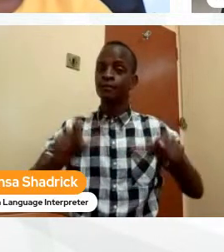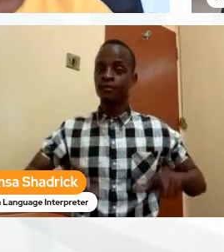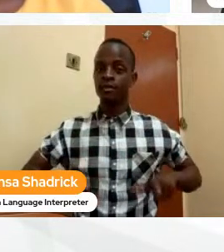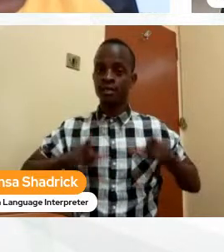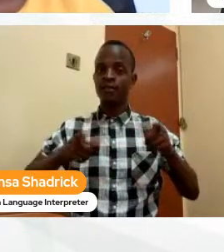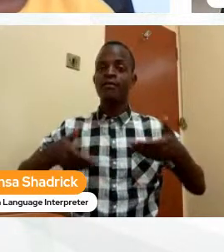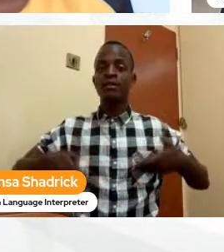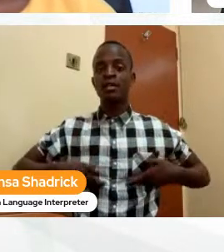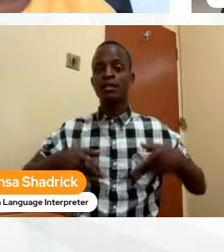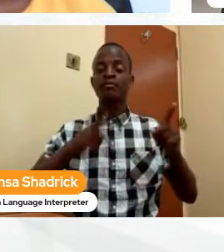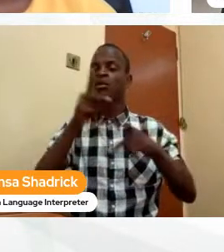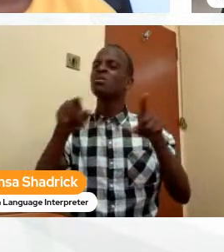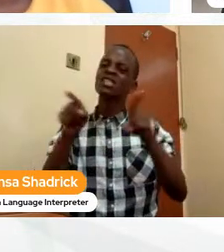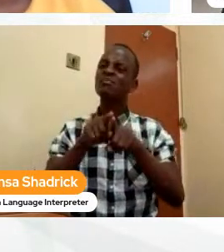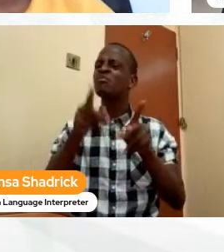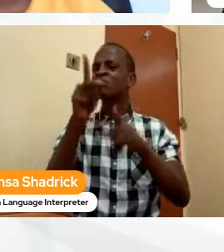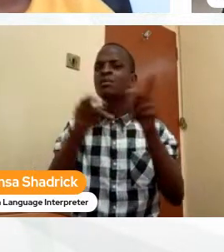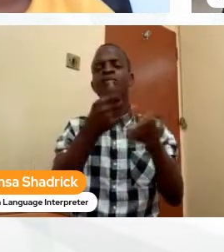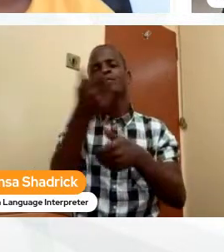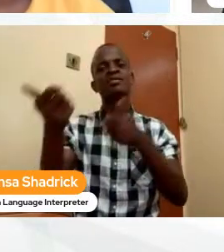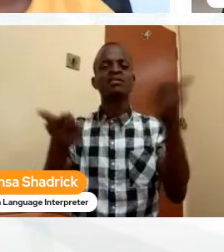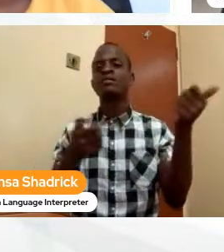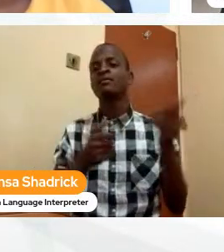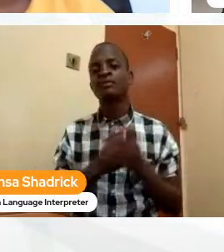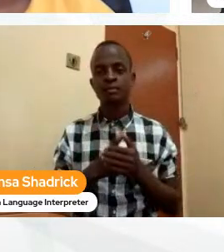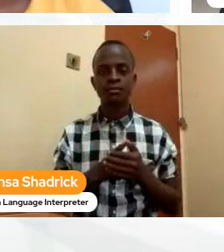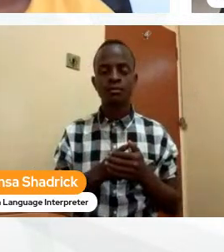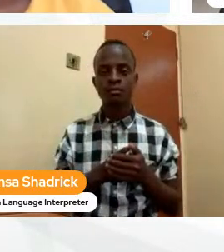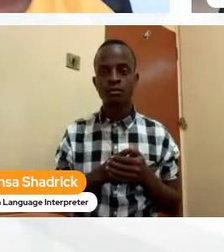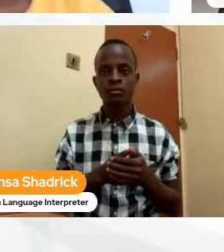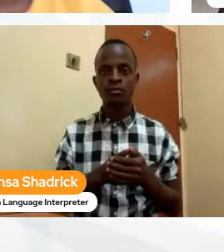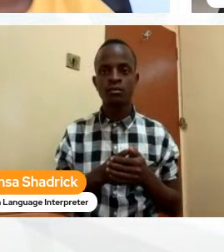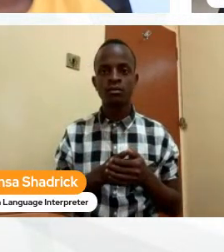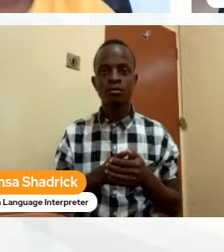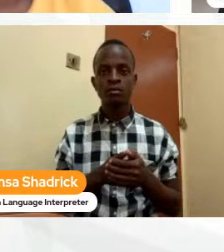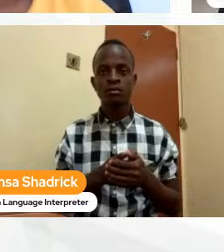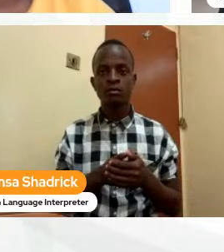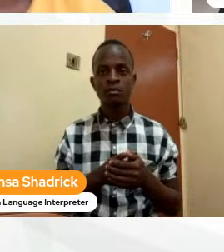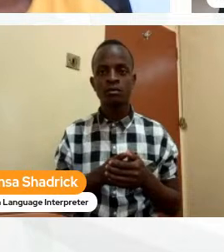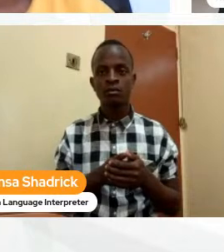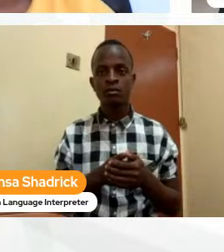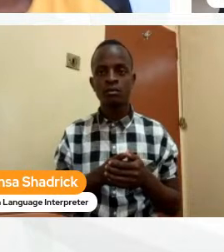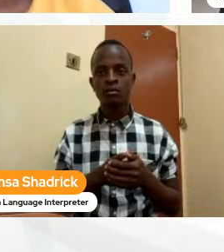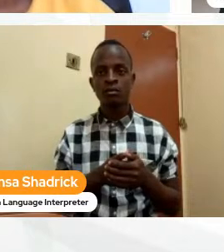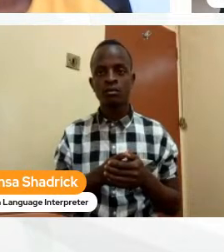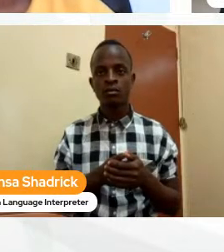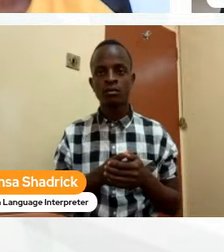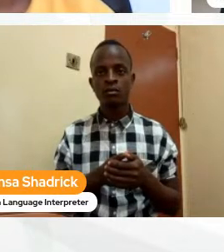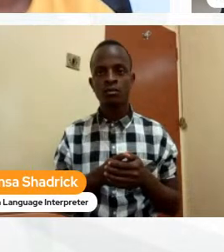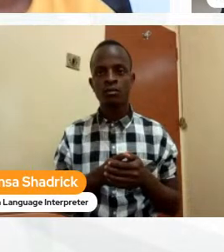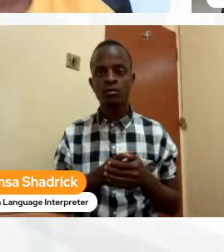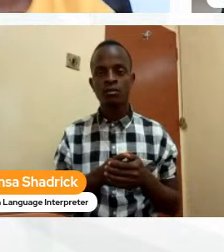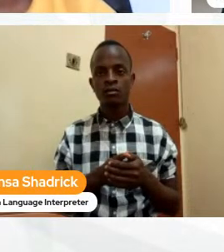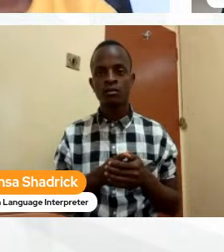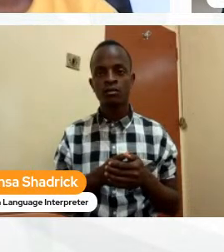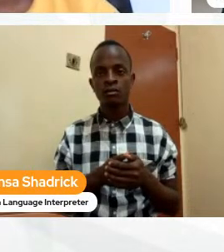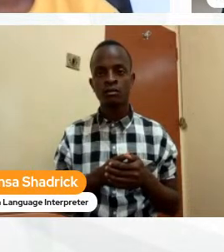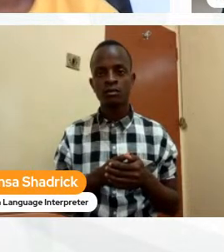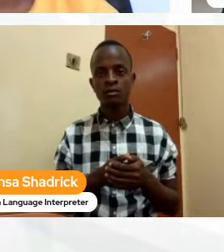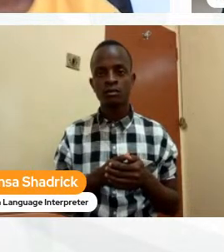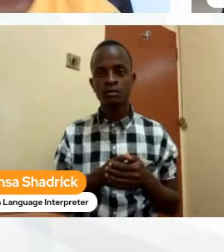You are actually giving that opportunity for that adolescent to achieve their goals because they are in the state